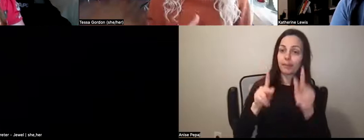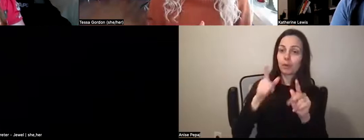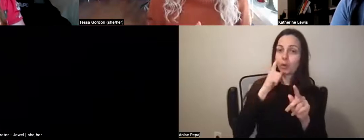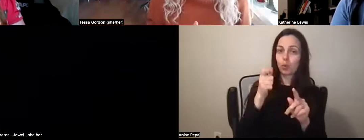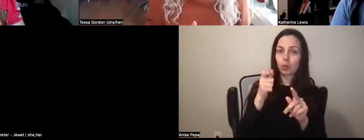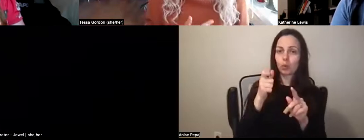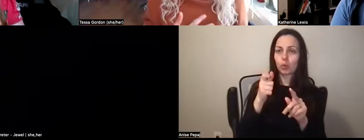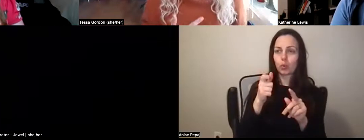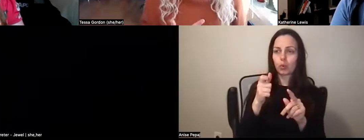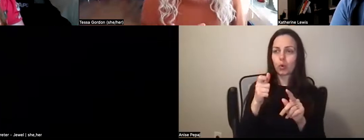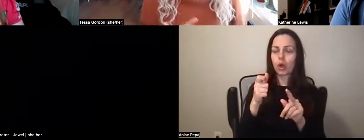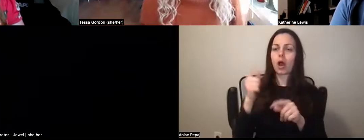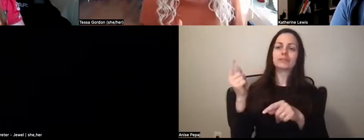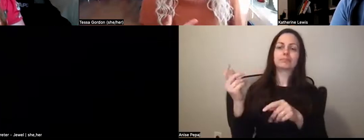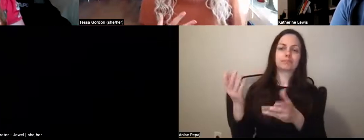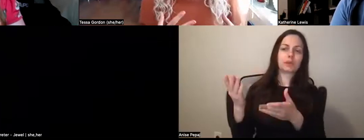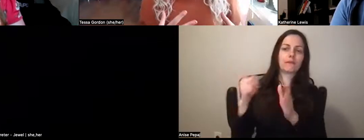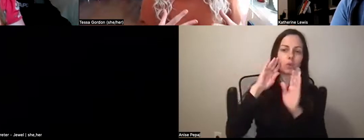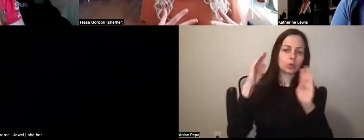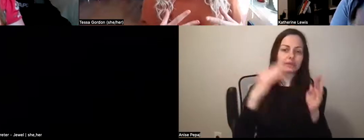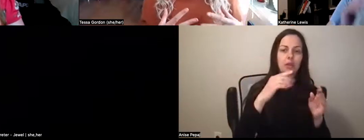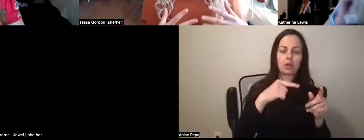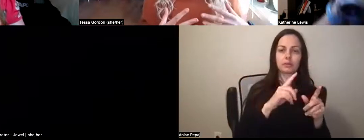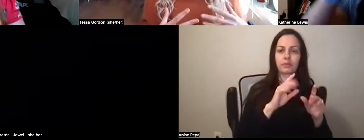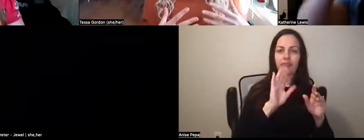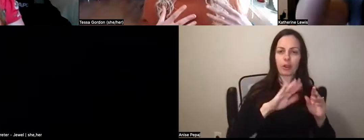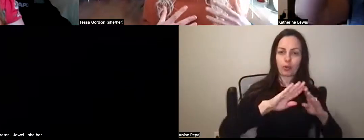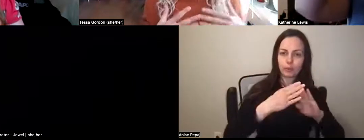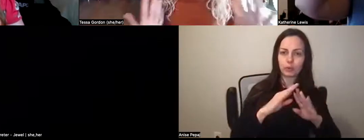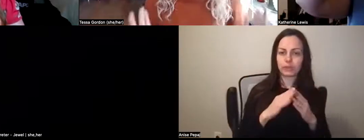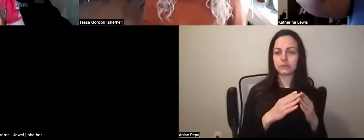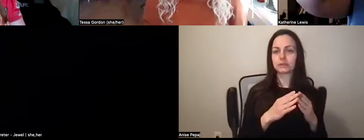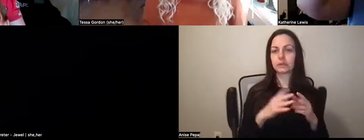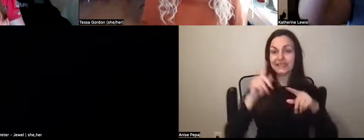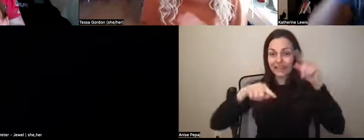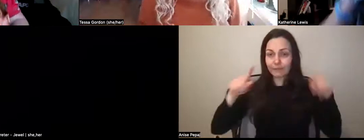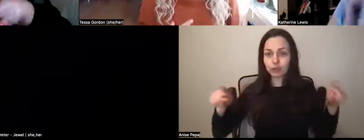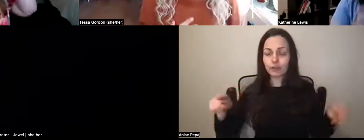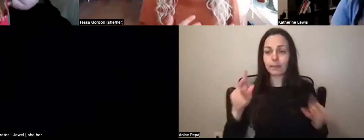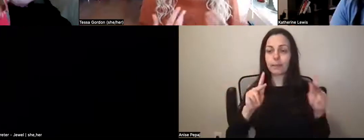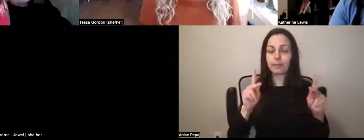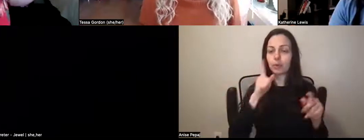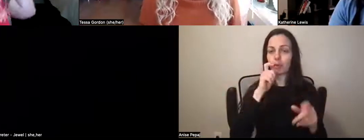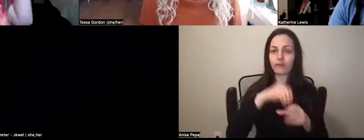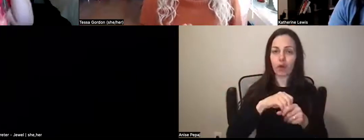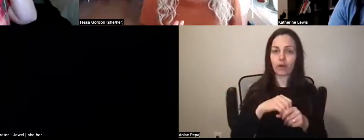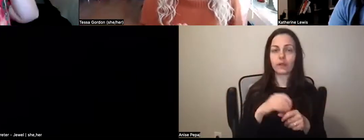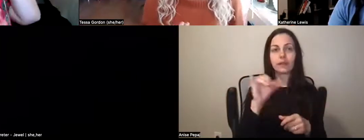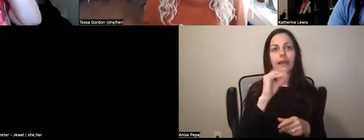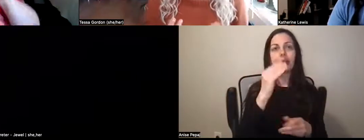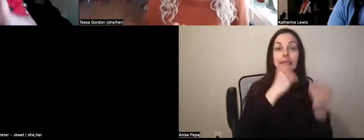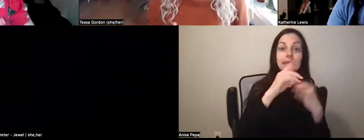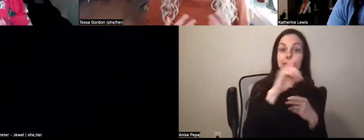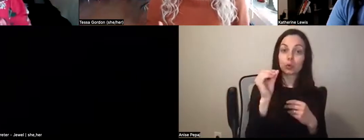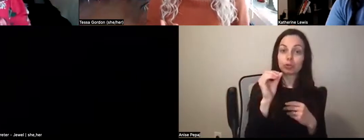it back to those communities, diversifying who we're even diagnosing with the criteria. So if I use like eating disorders, if we've only,